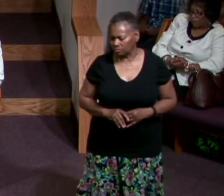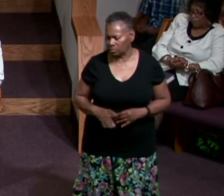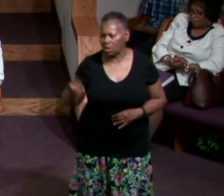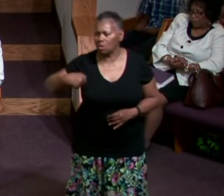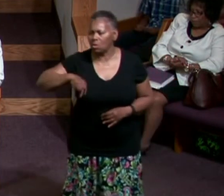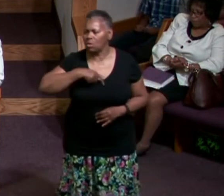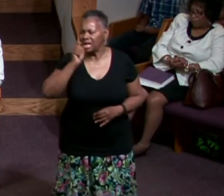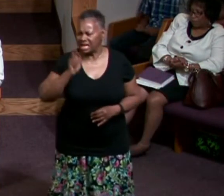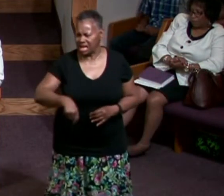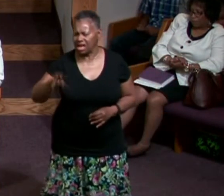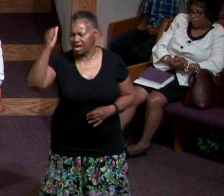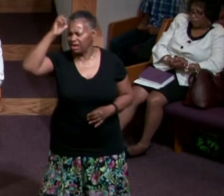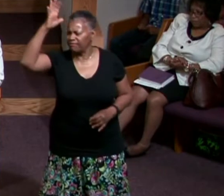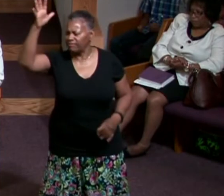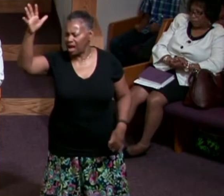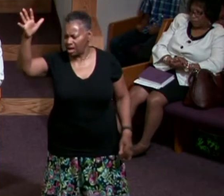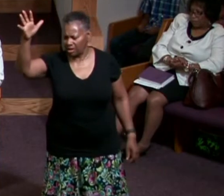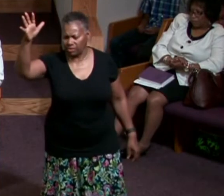fathers,